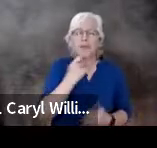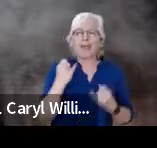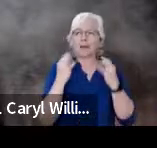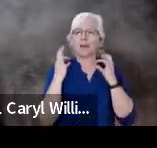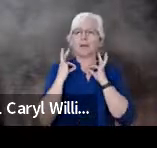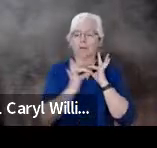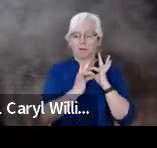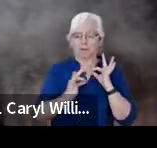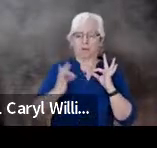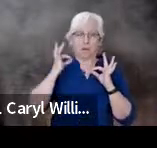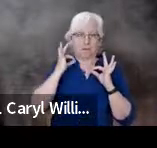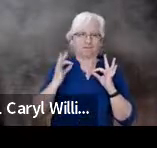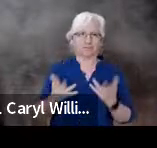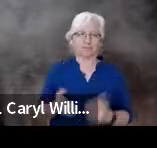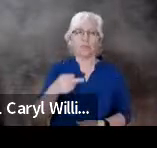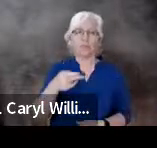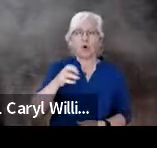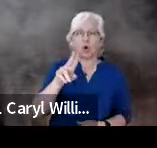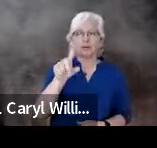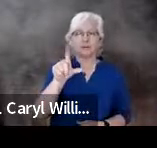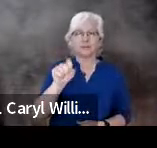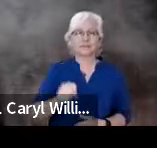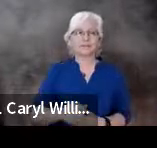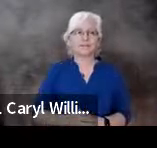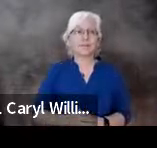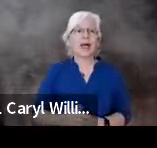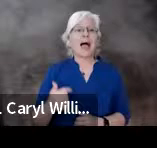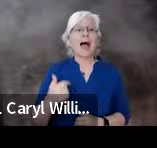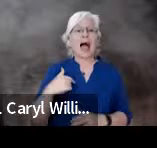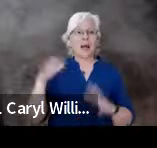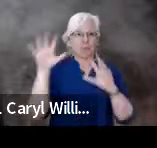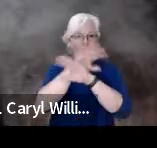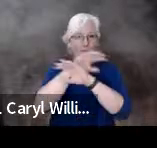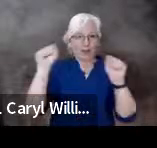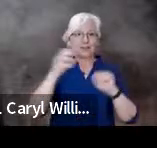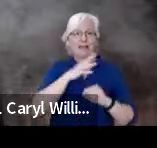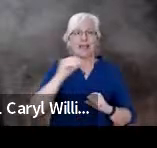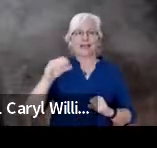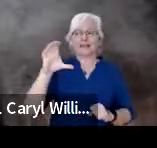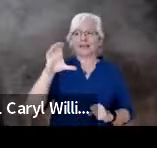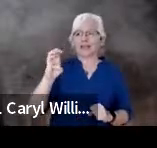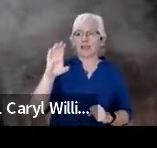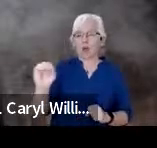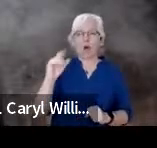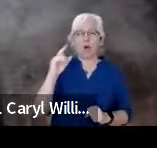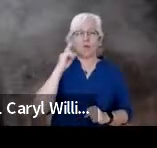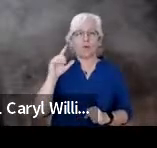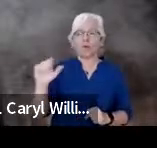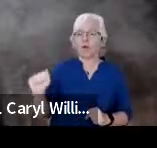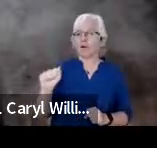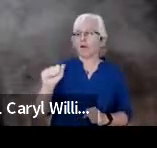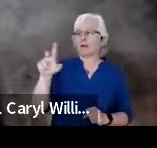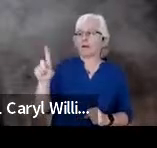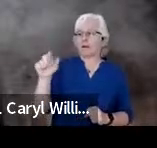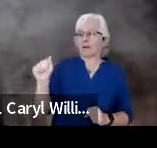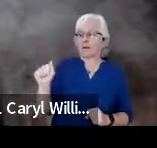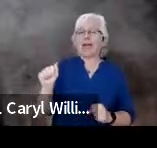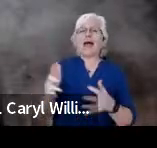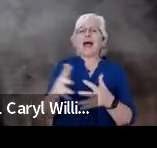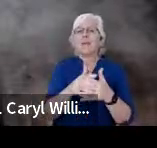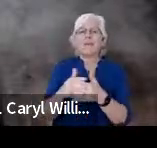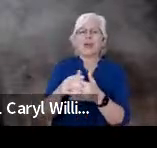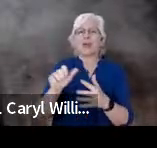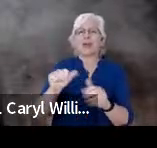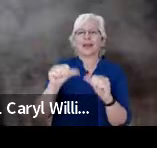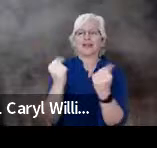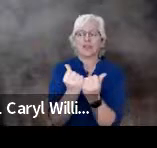for visual description, and I serve as the president and CEO of the American Association of People with Disabilities,